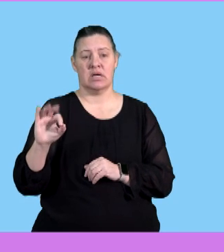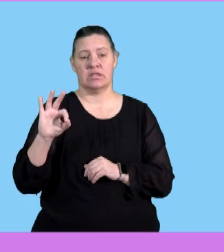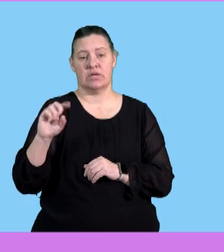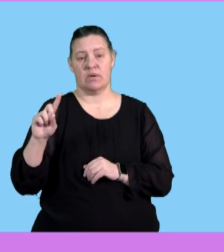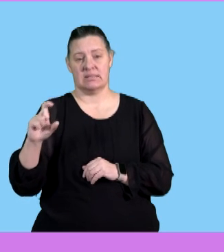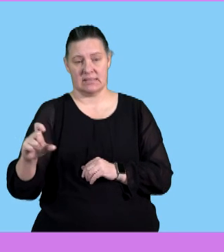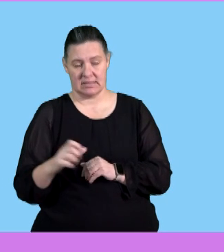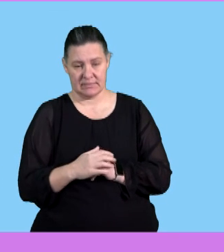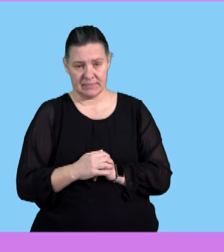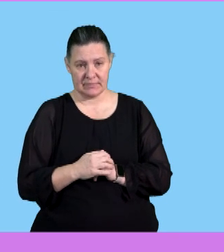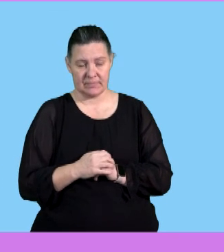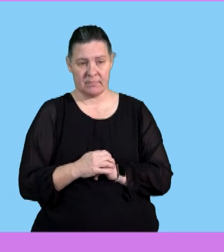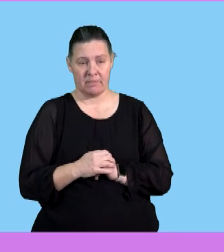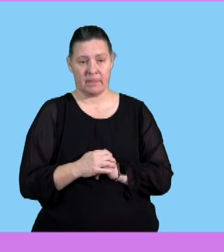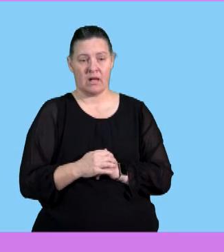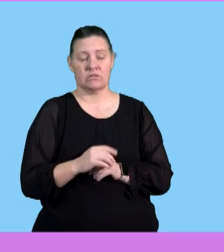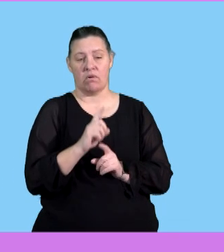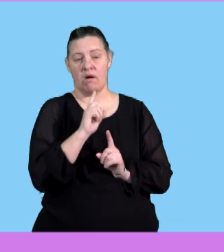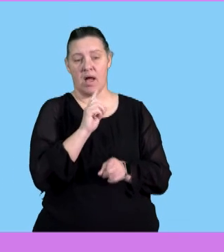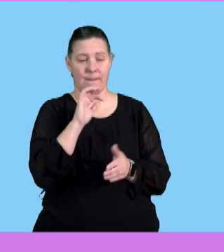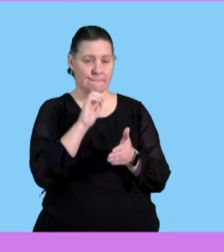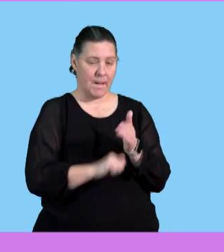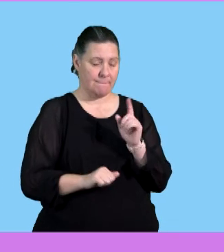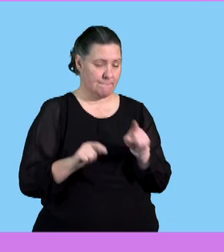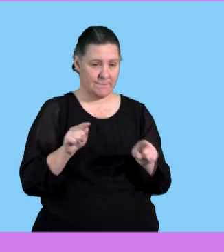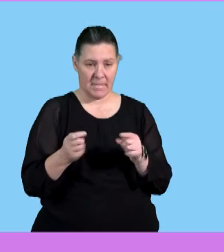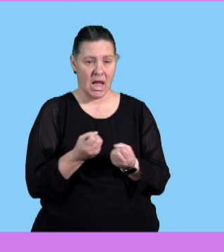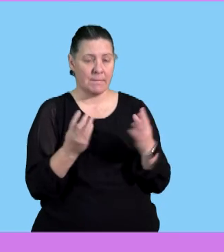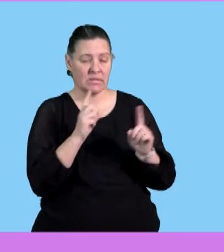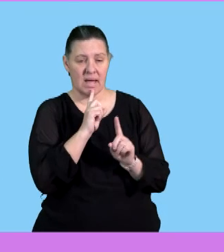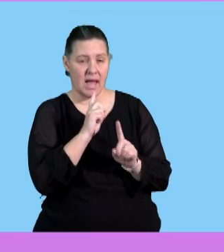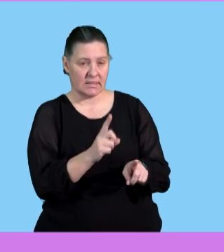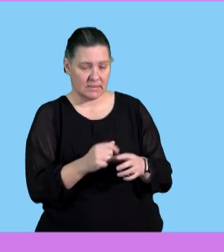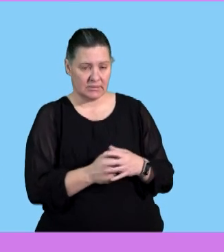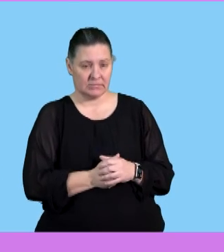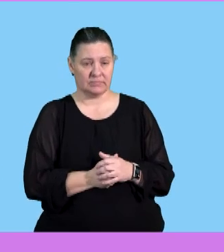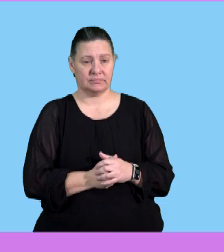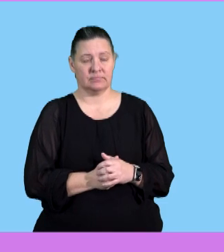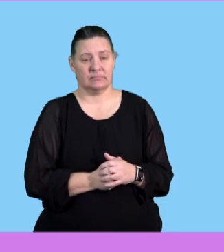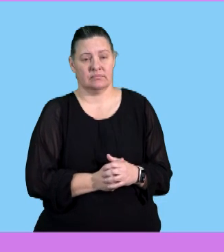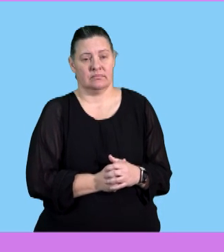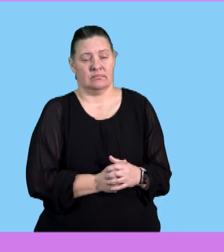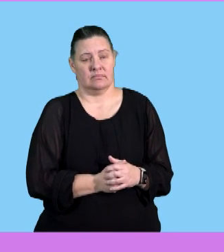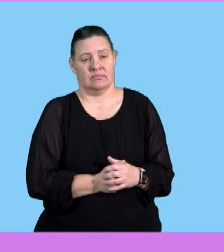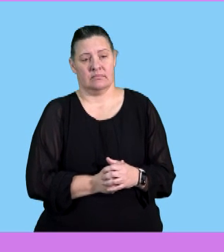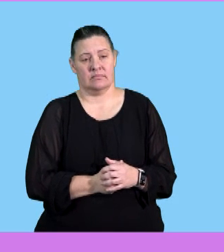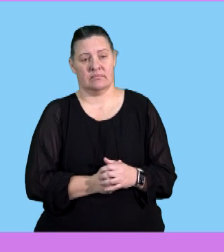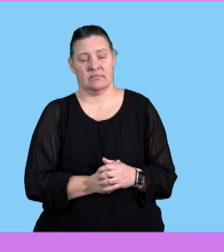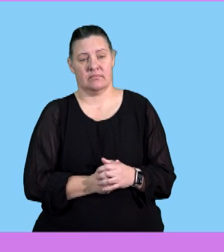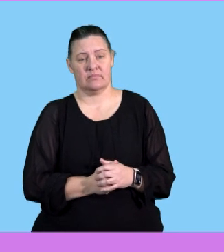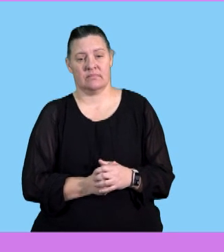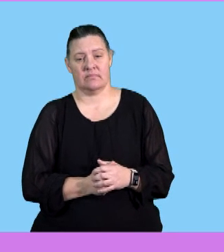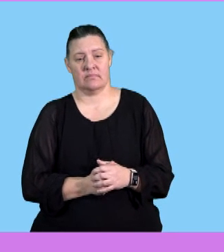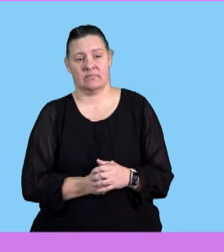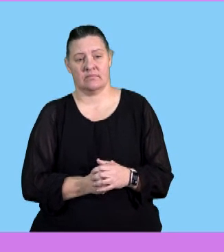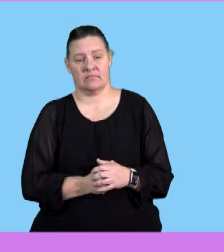2,730 and 31 cents. So now finding the difference between these two values, working that out, subtract these